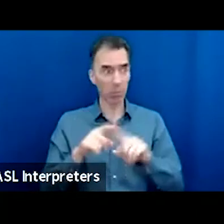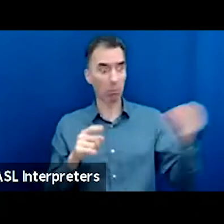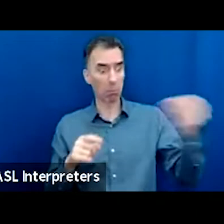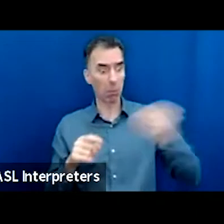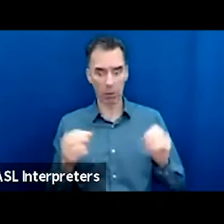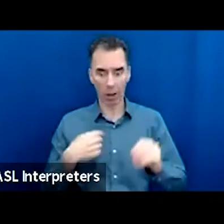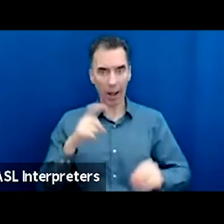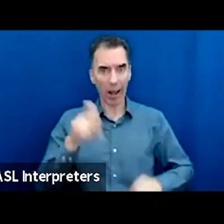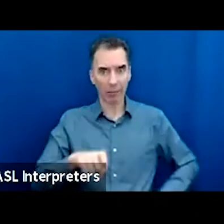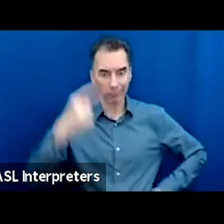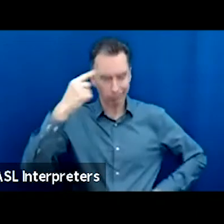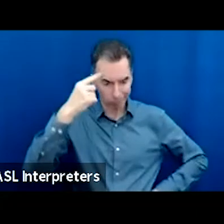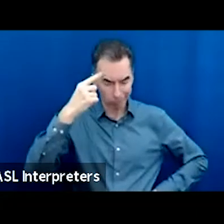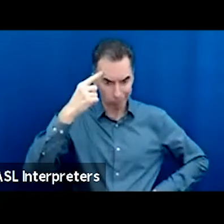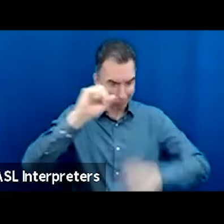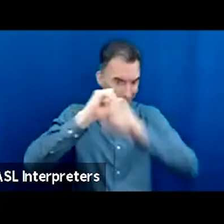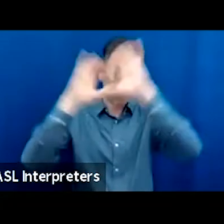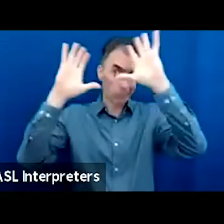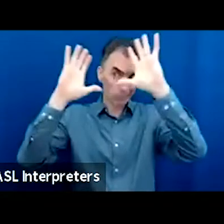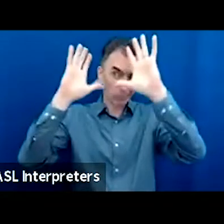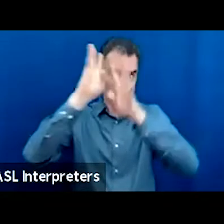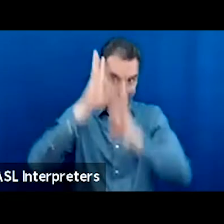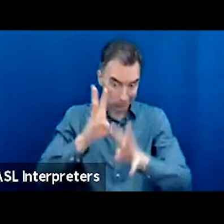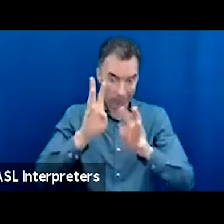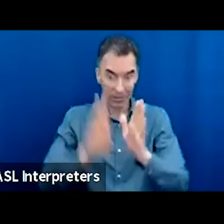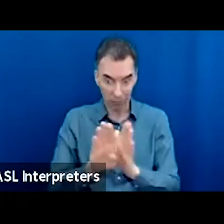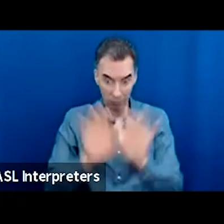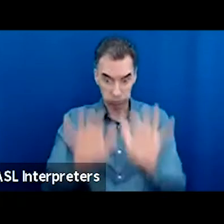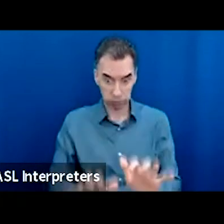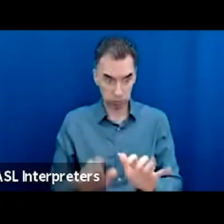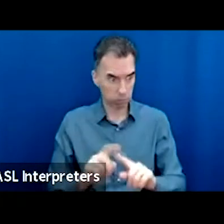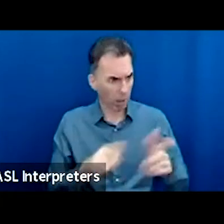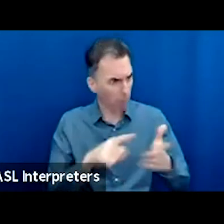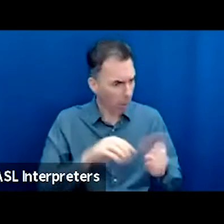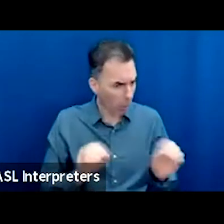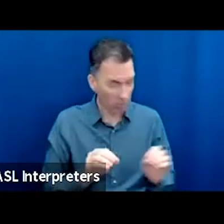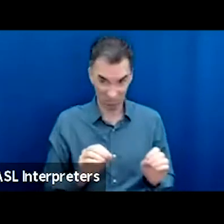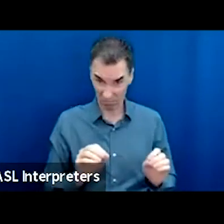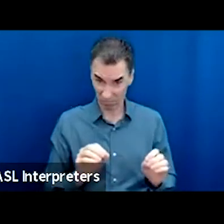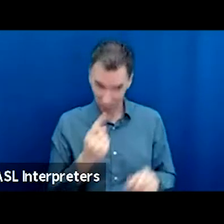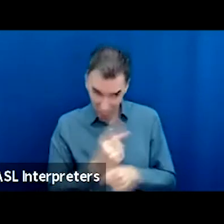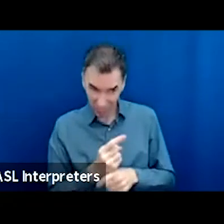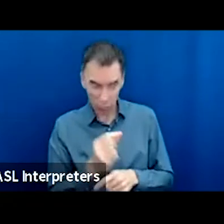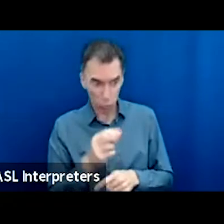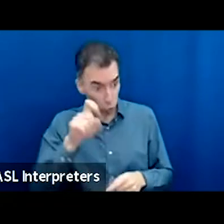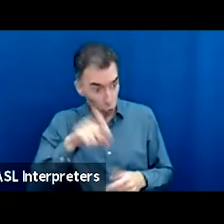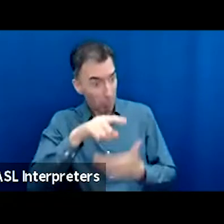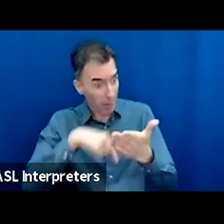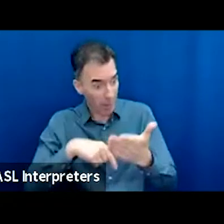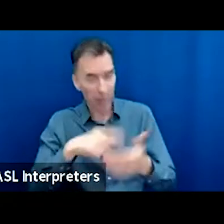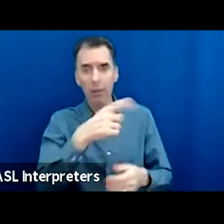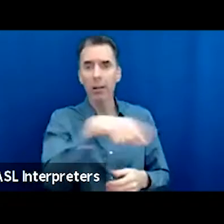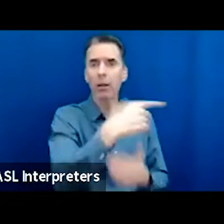scratch. I was surprised that that was the case. Is that normally the case? Is that just this particular course? And what responsibility do they have to